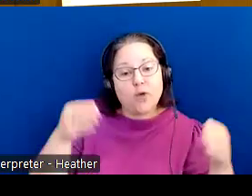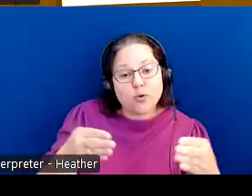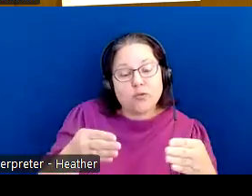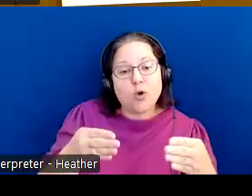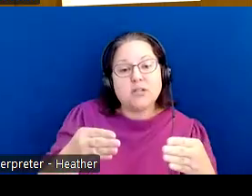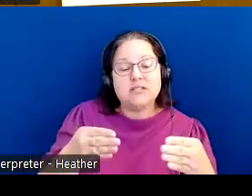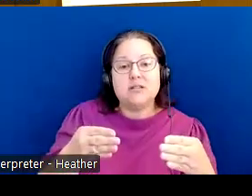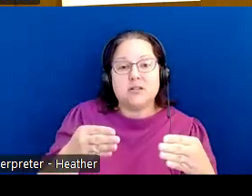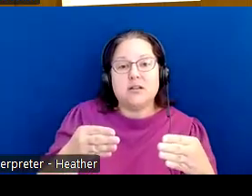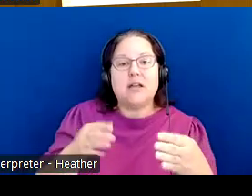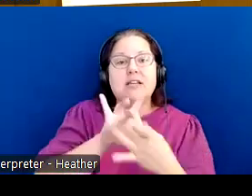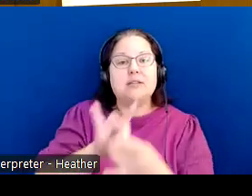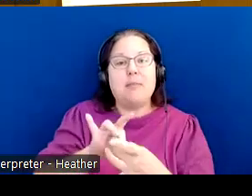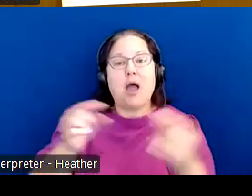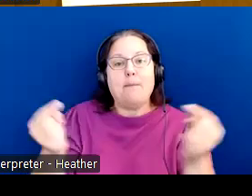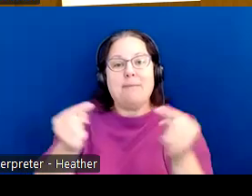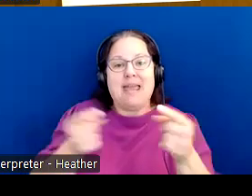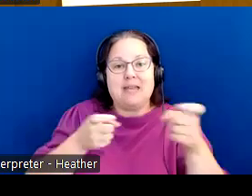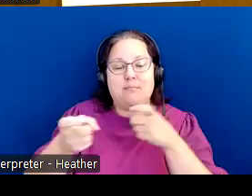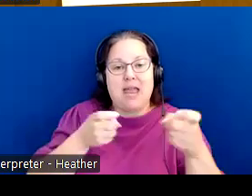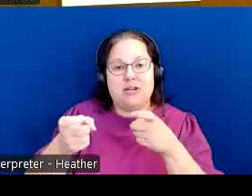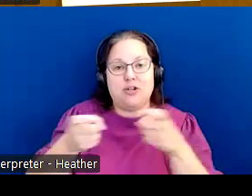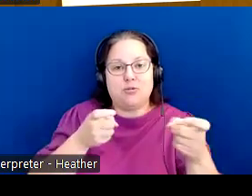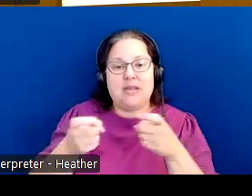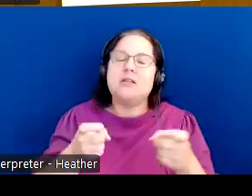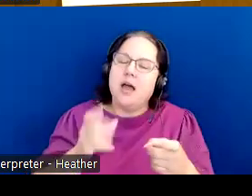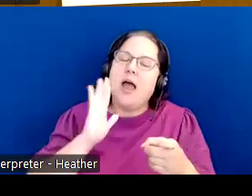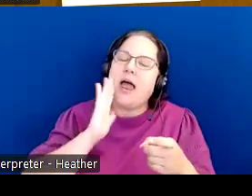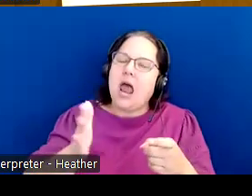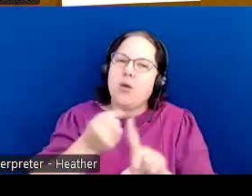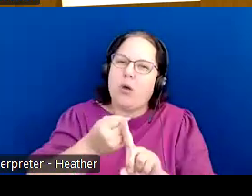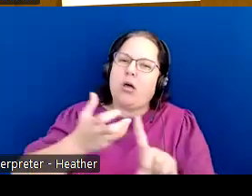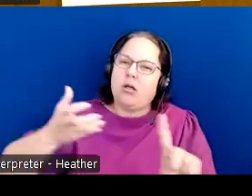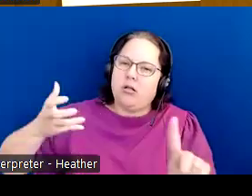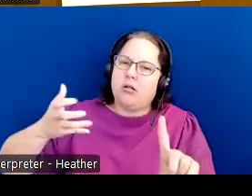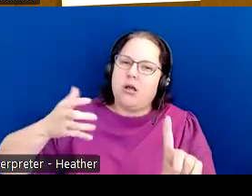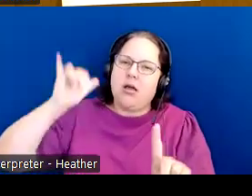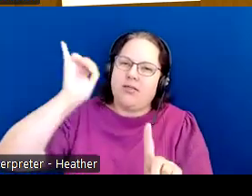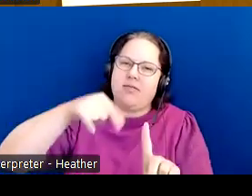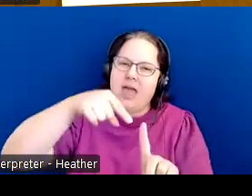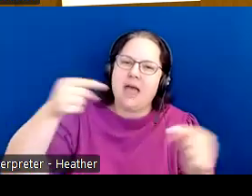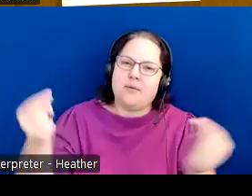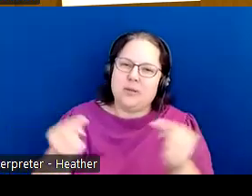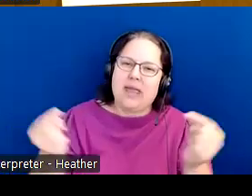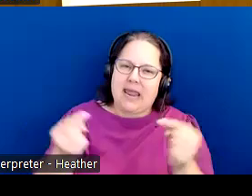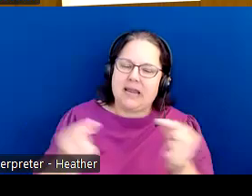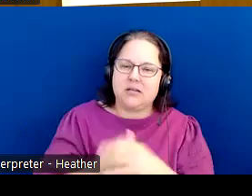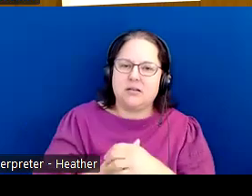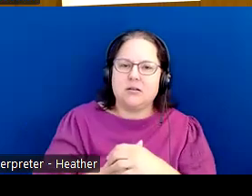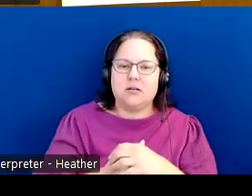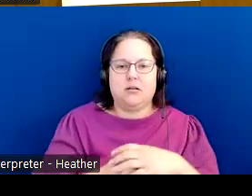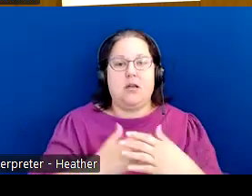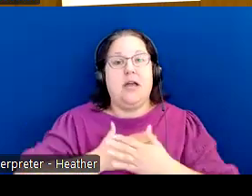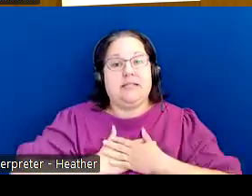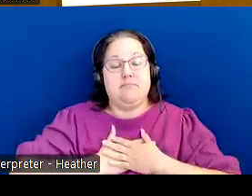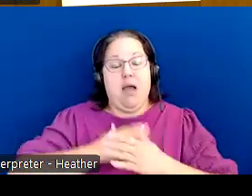medical model is on pain management. And I am going to spend a fair amount of time talking today about pain. Not only is it my area